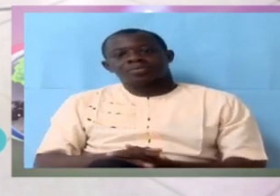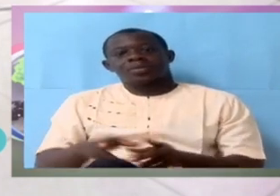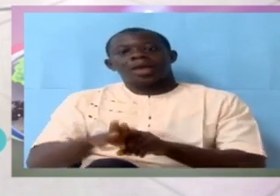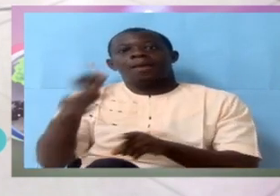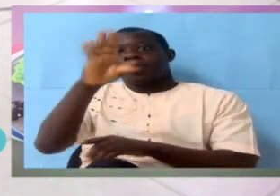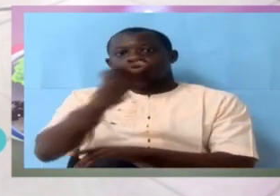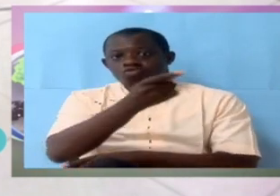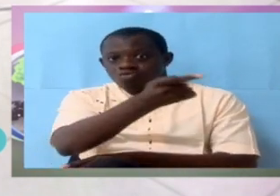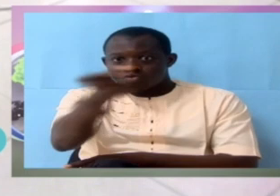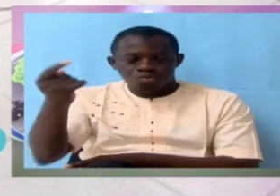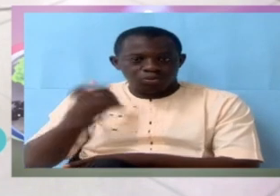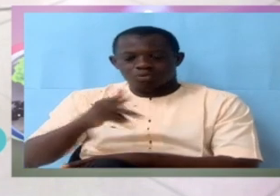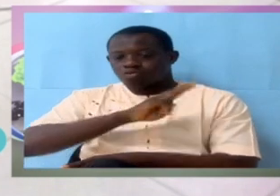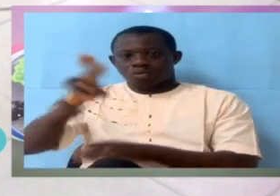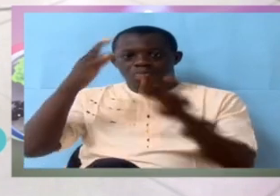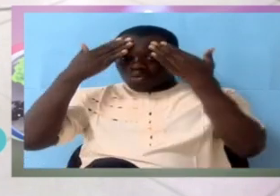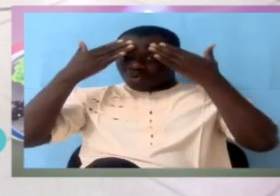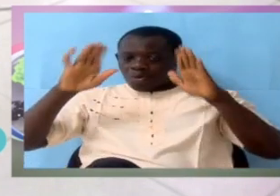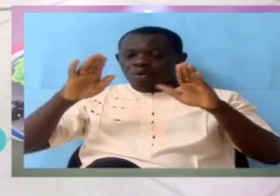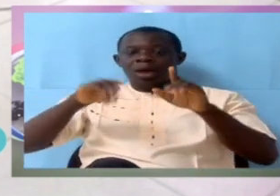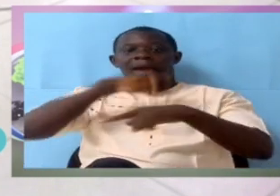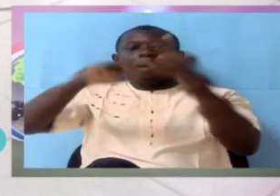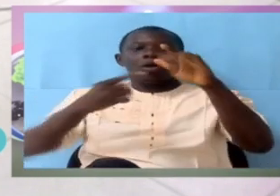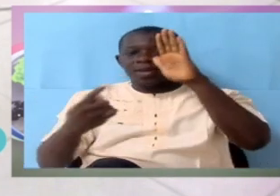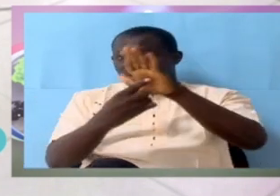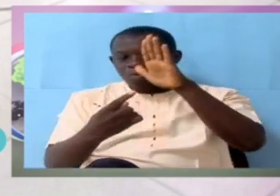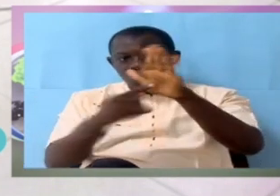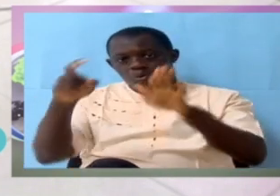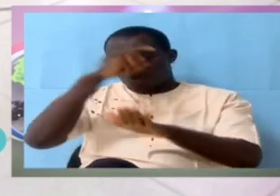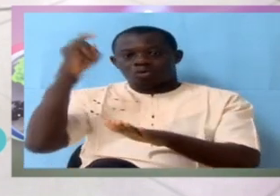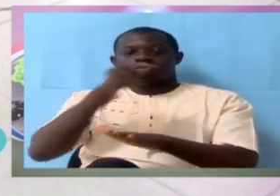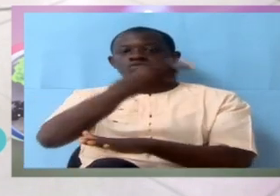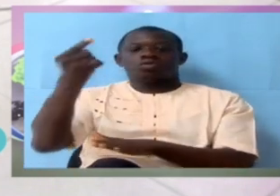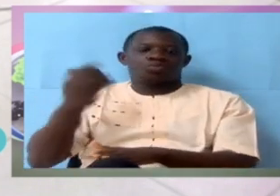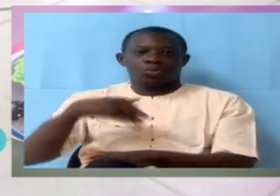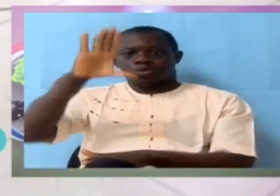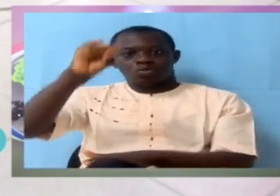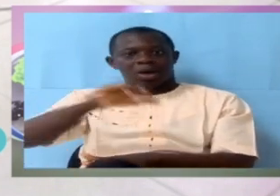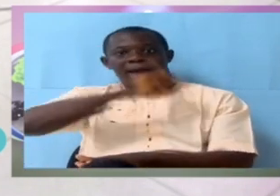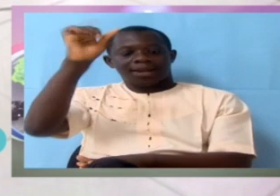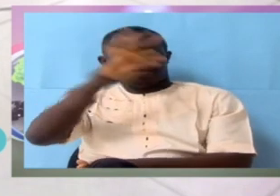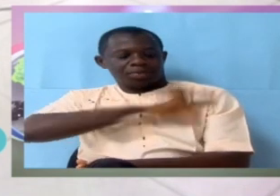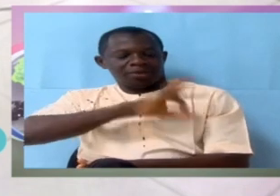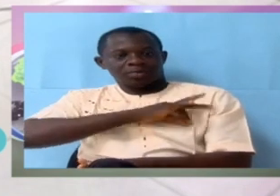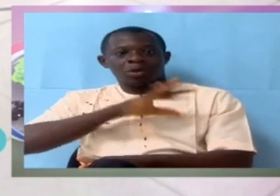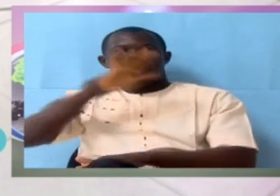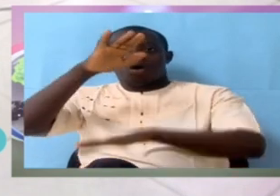maybe you don't know the importance of this job you are doing and the benefits of it.